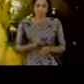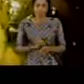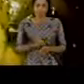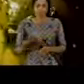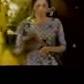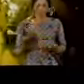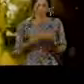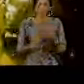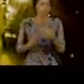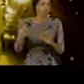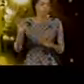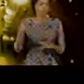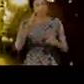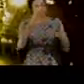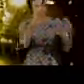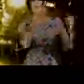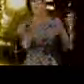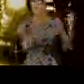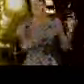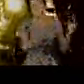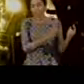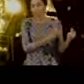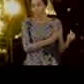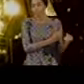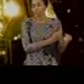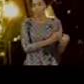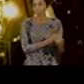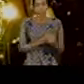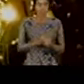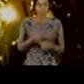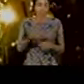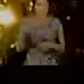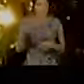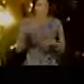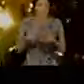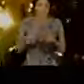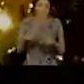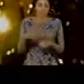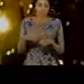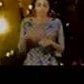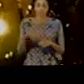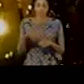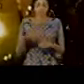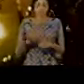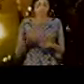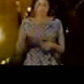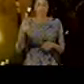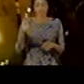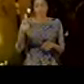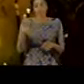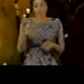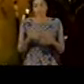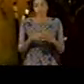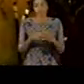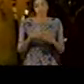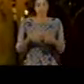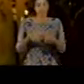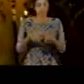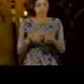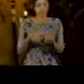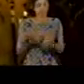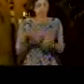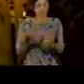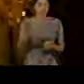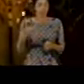I will walk by faith when the levee starts to break. One thing